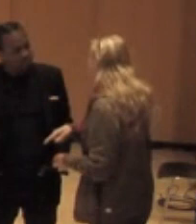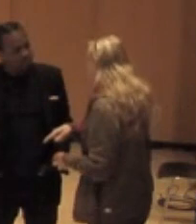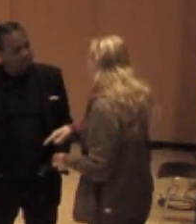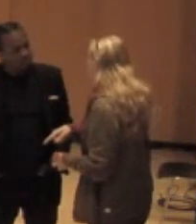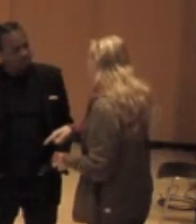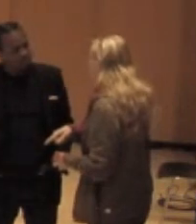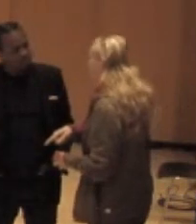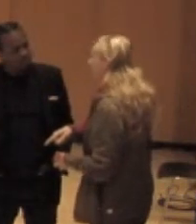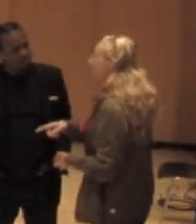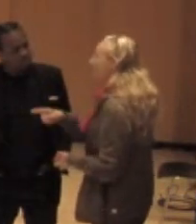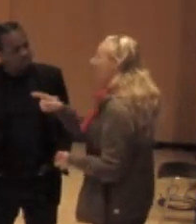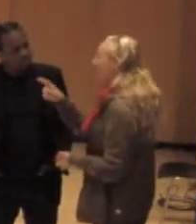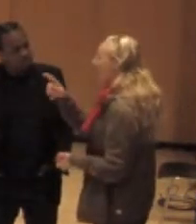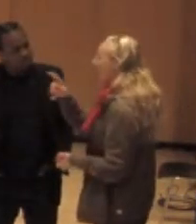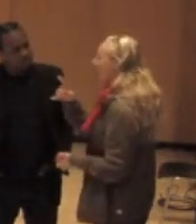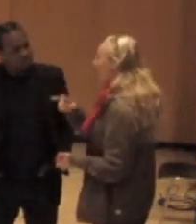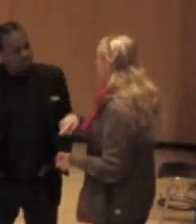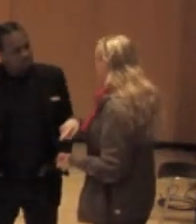e